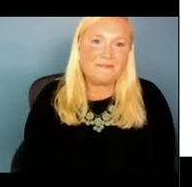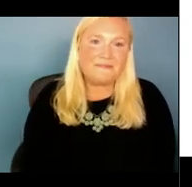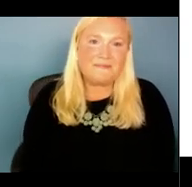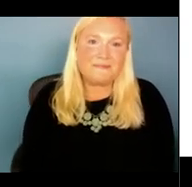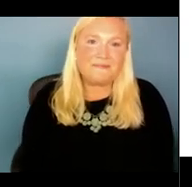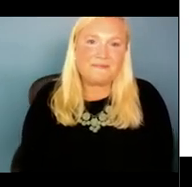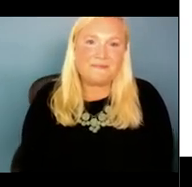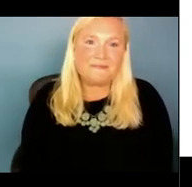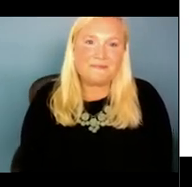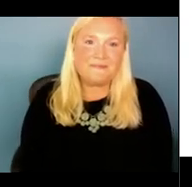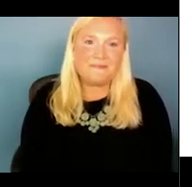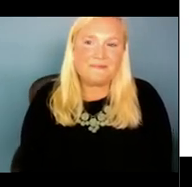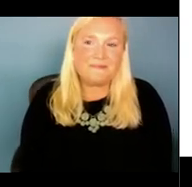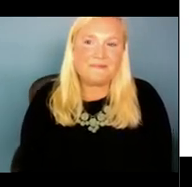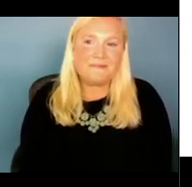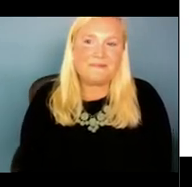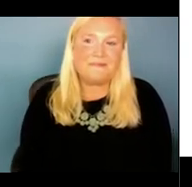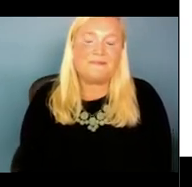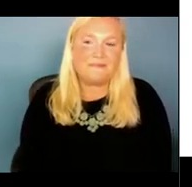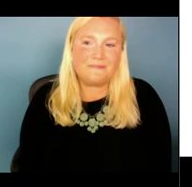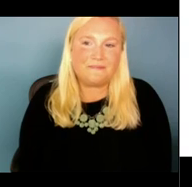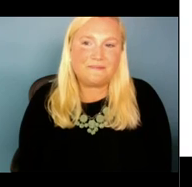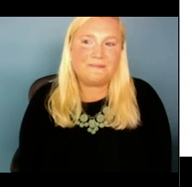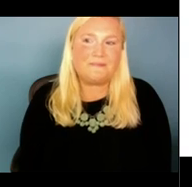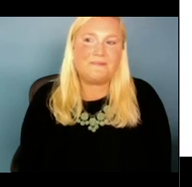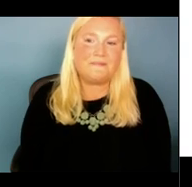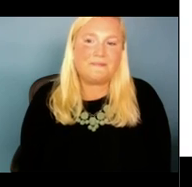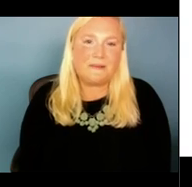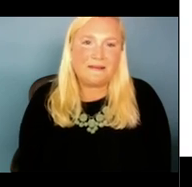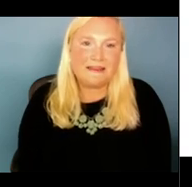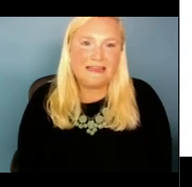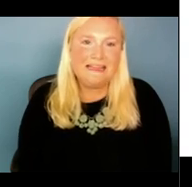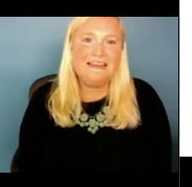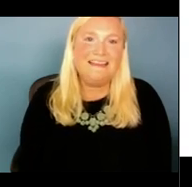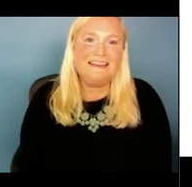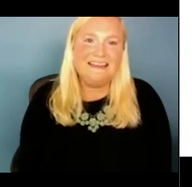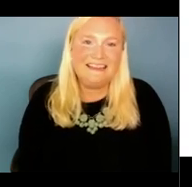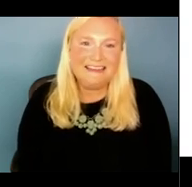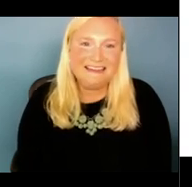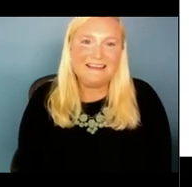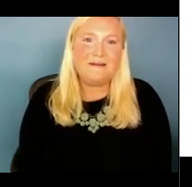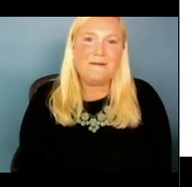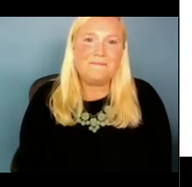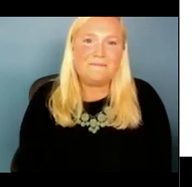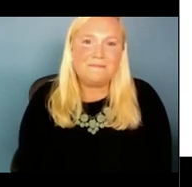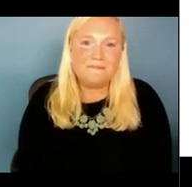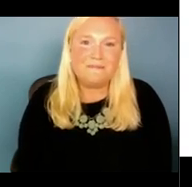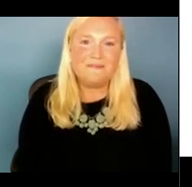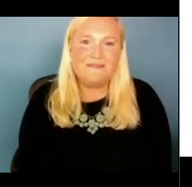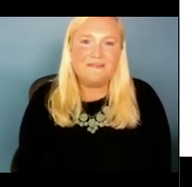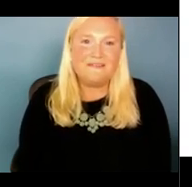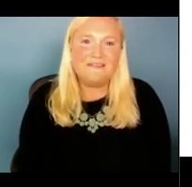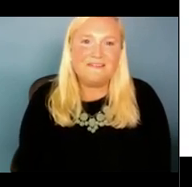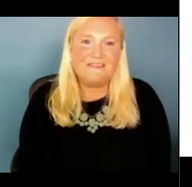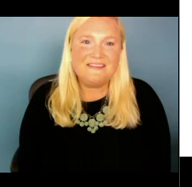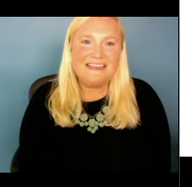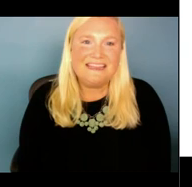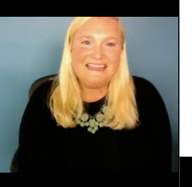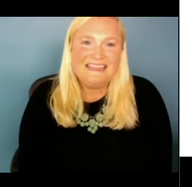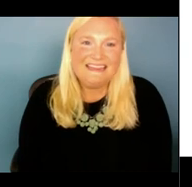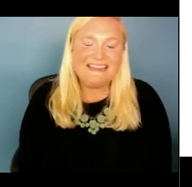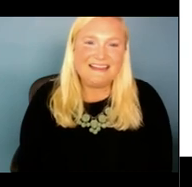of that fear that we've got as a field, I mean, it's palpable, all traces back to a theory that nobody actually believes anymore. It